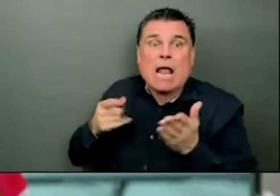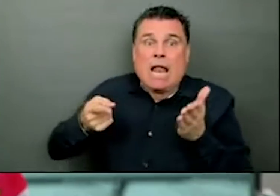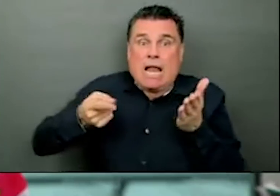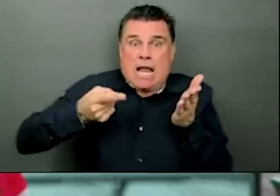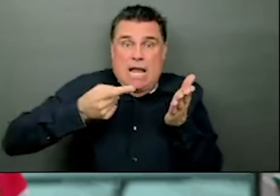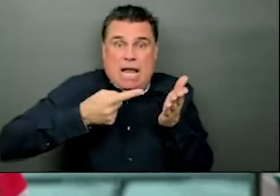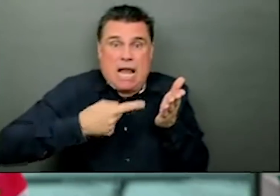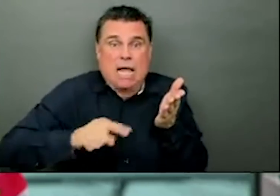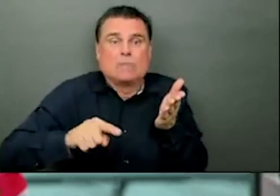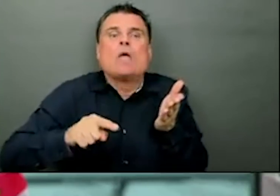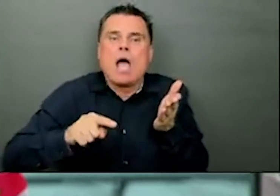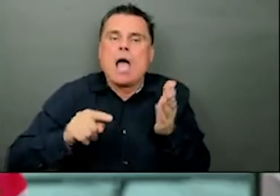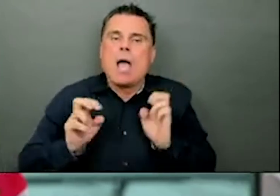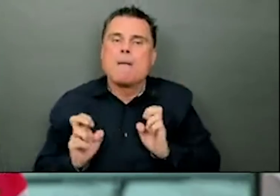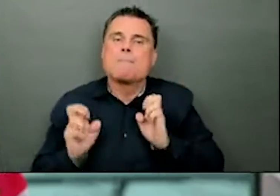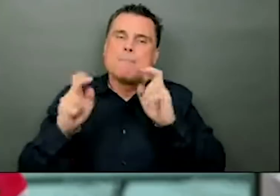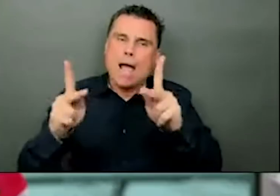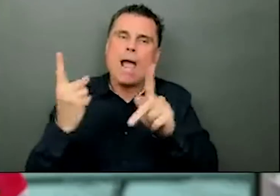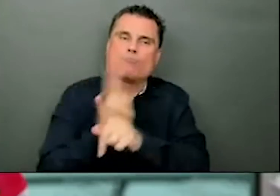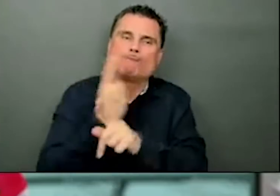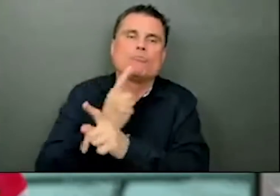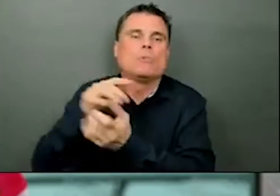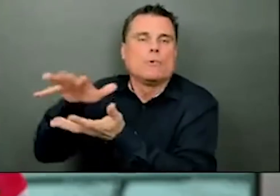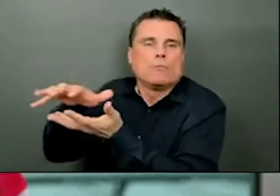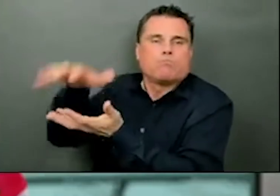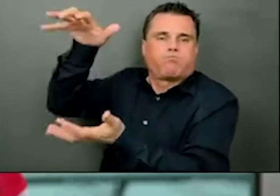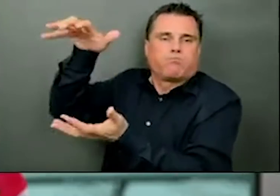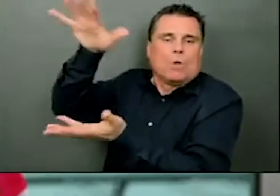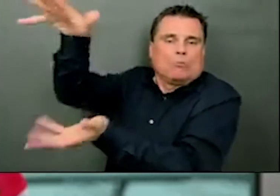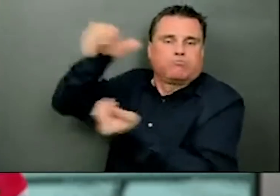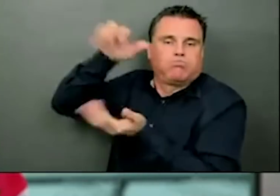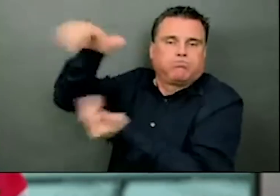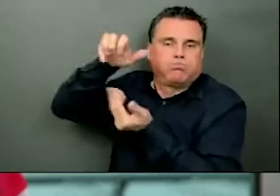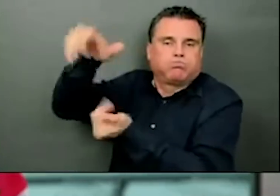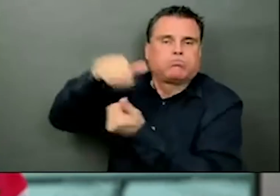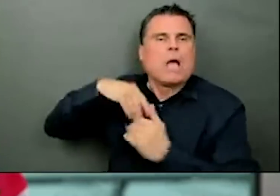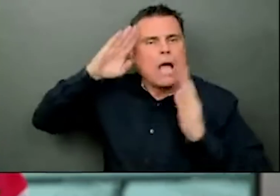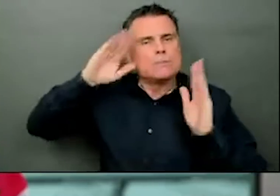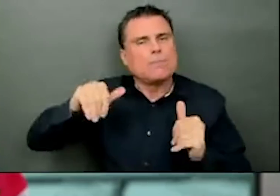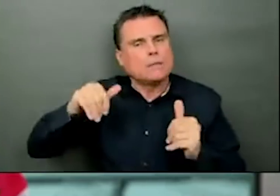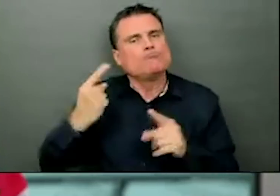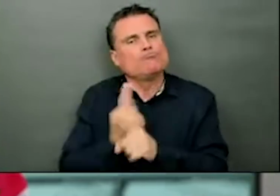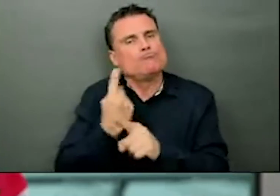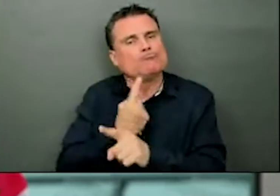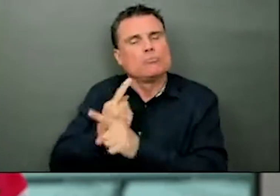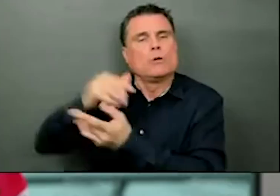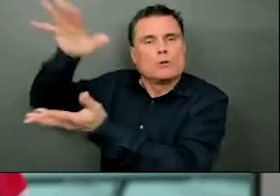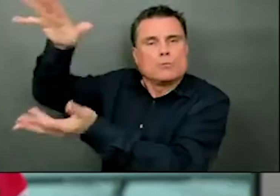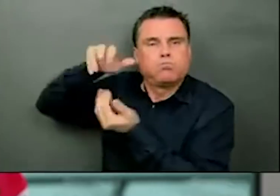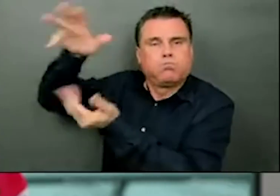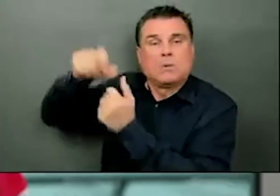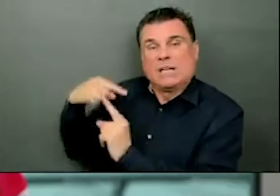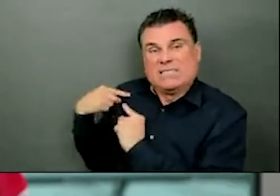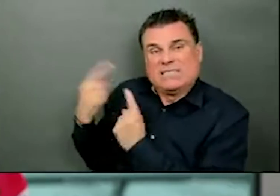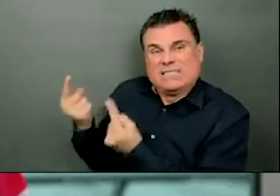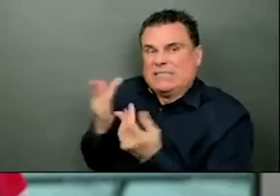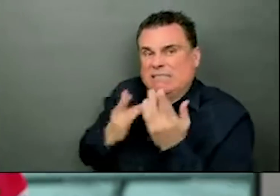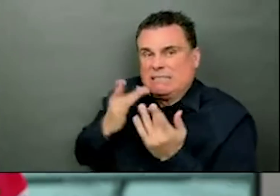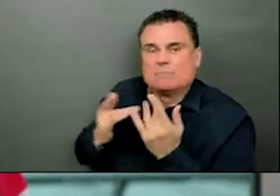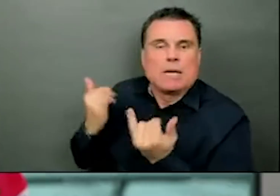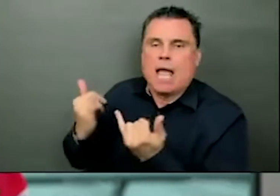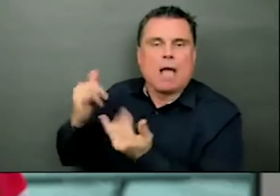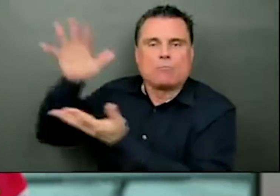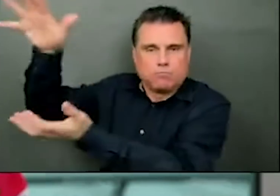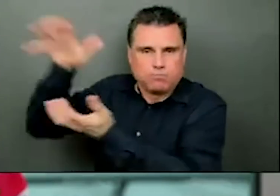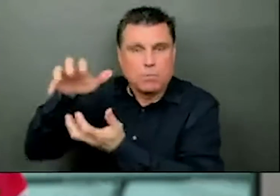start to resume at much higher levels, and we expect to have a significant bump in supply in the coming weeks. This will allow